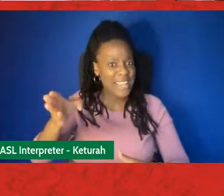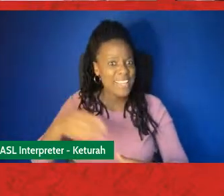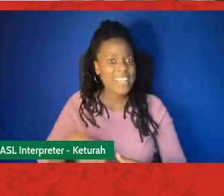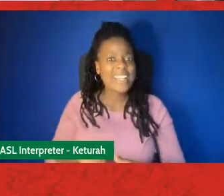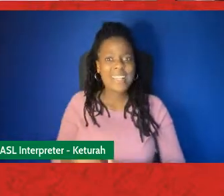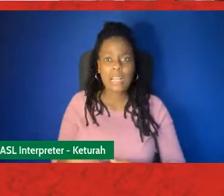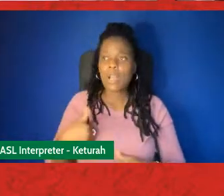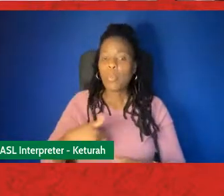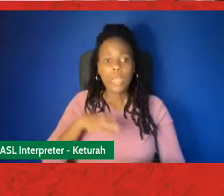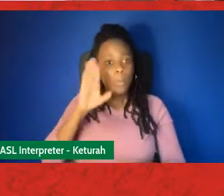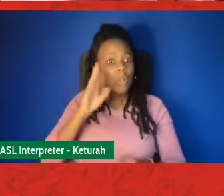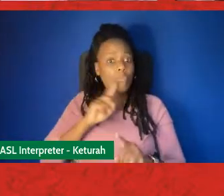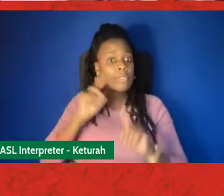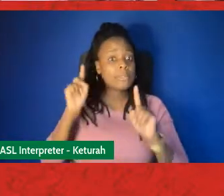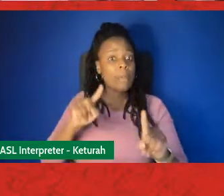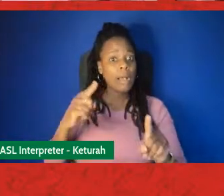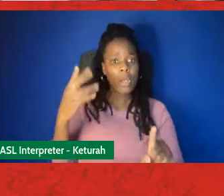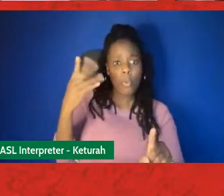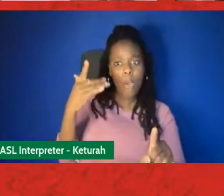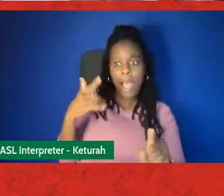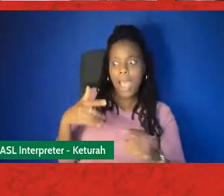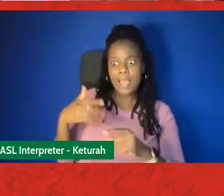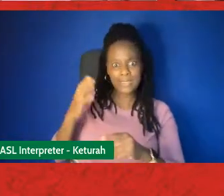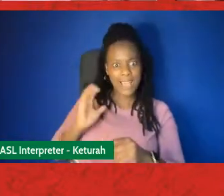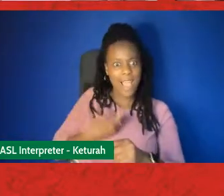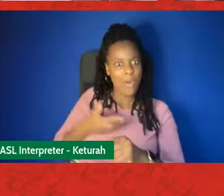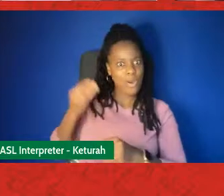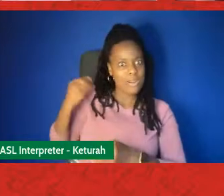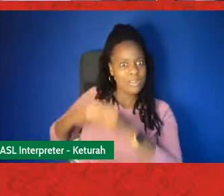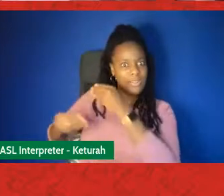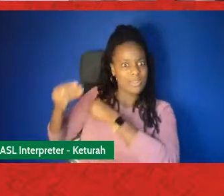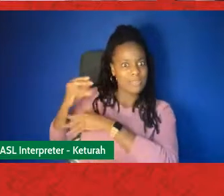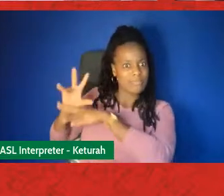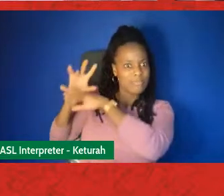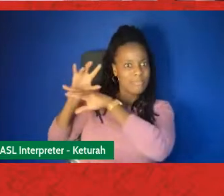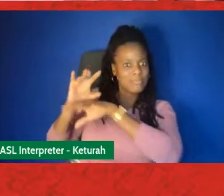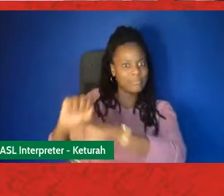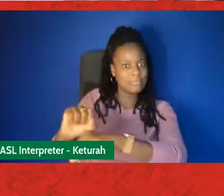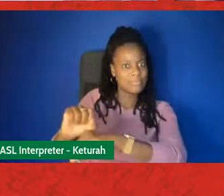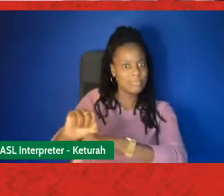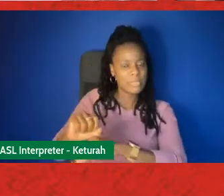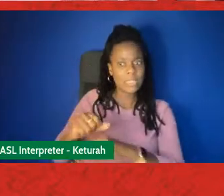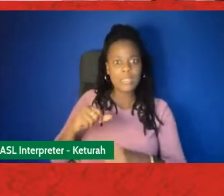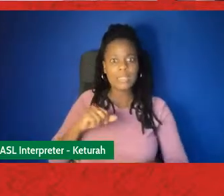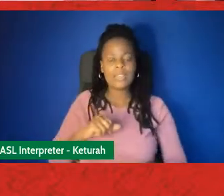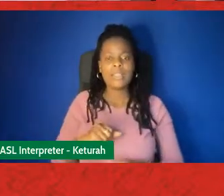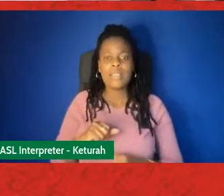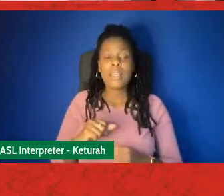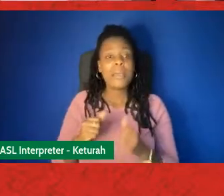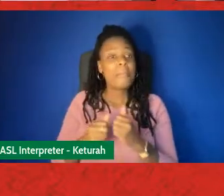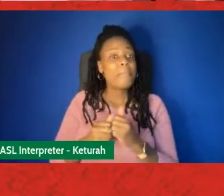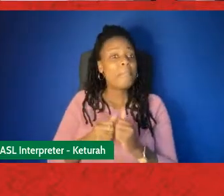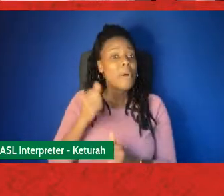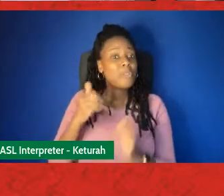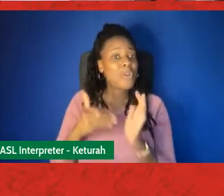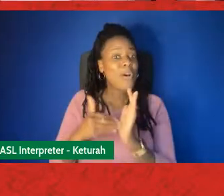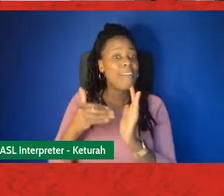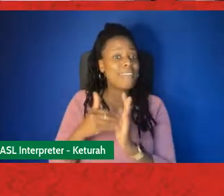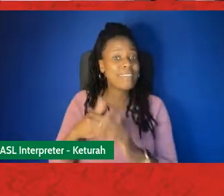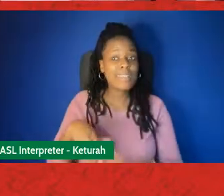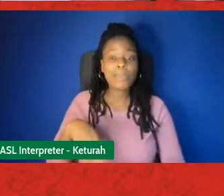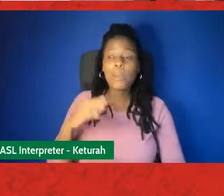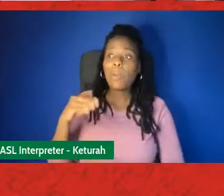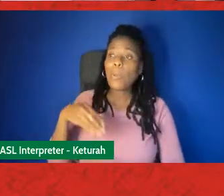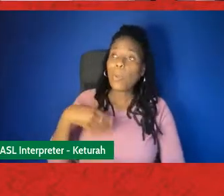we're gonna respond in that way because it's a part of our heritage, it's a part of who we are. And most times, Caucasian or